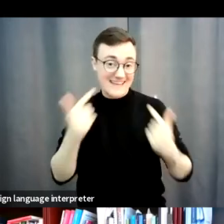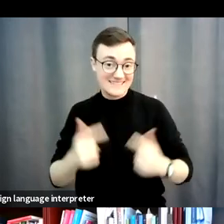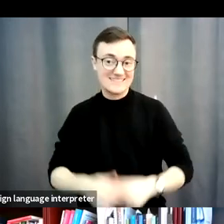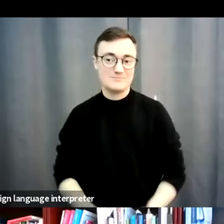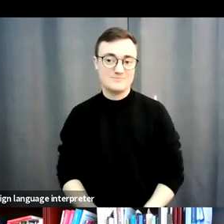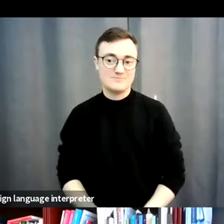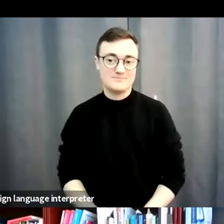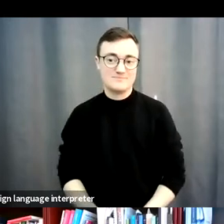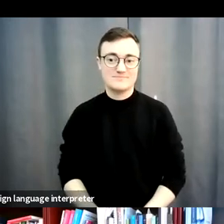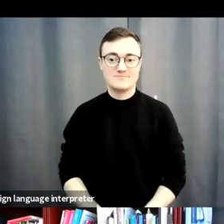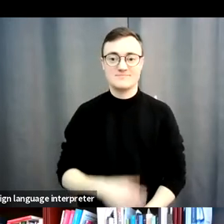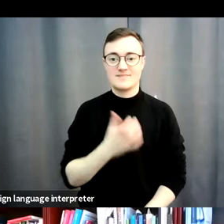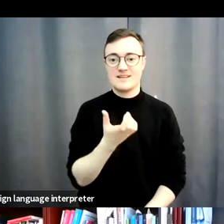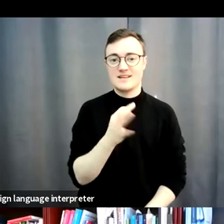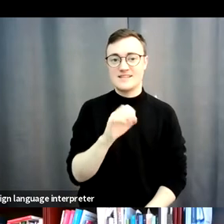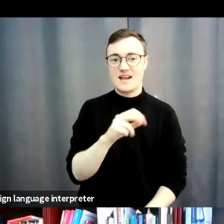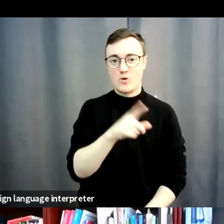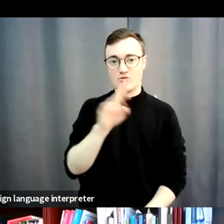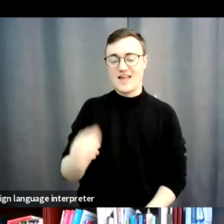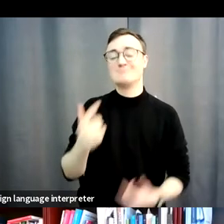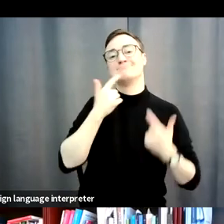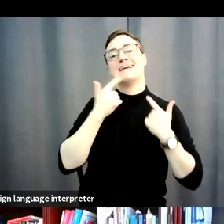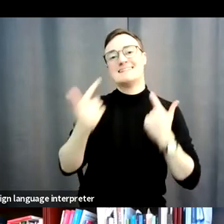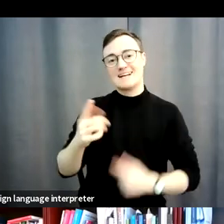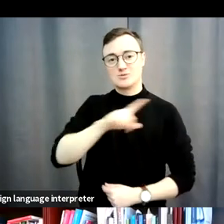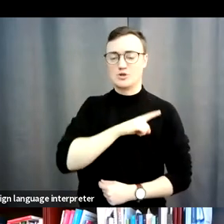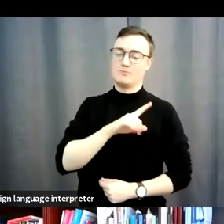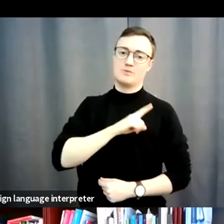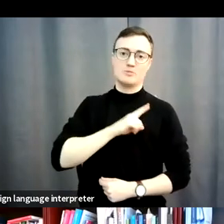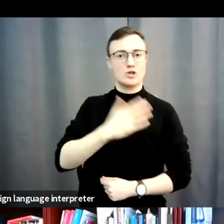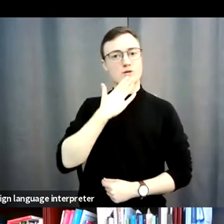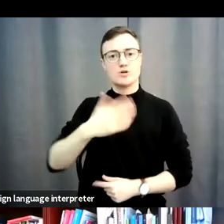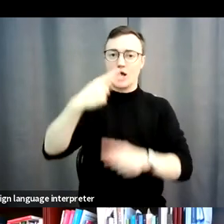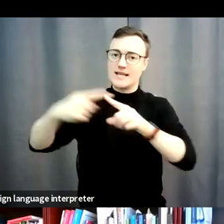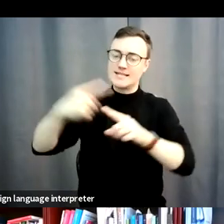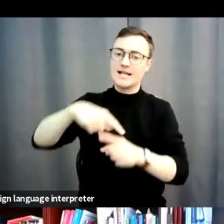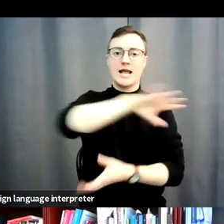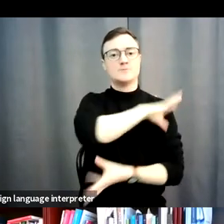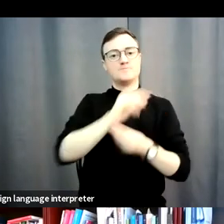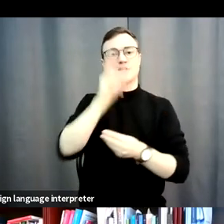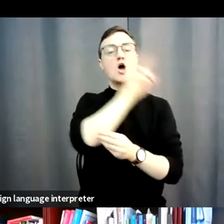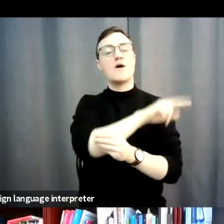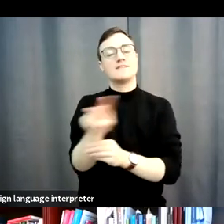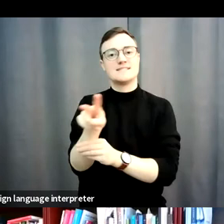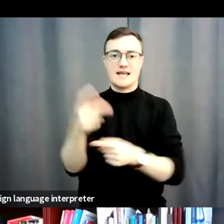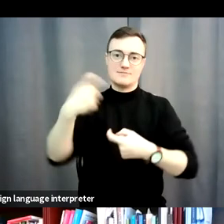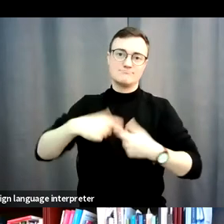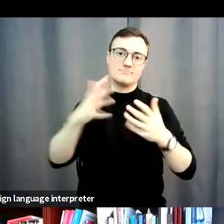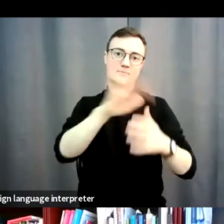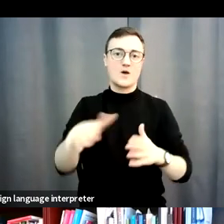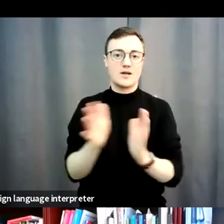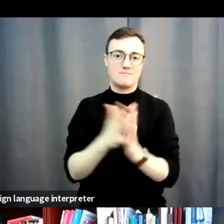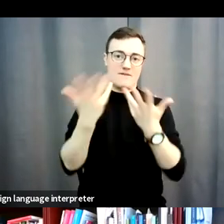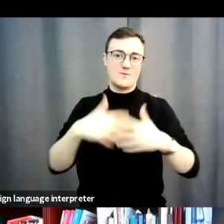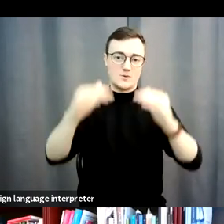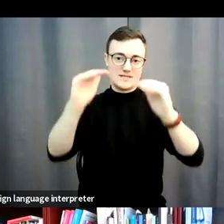much, Professor, for a very comprehensive overview of the rights of children with disabilities, both within the Convention